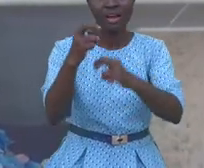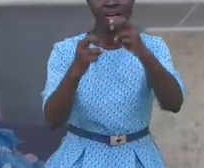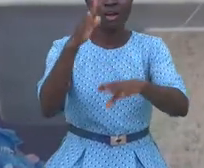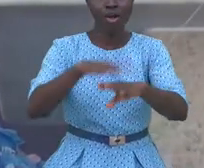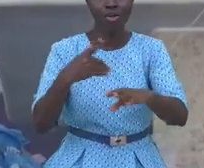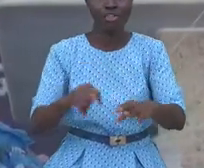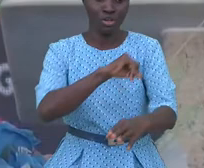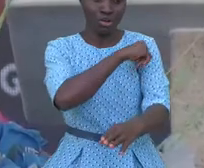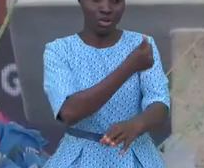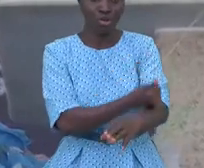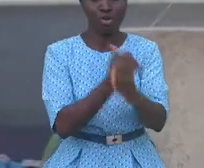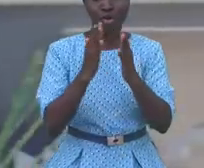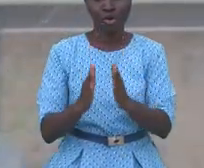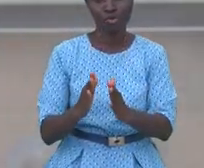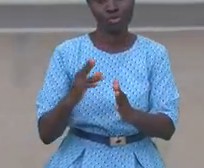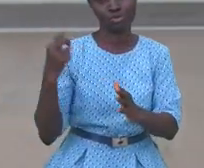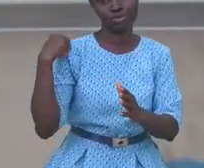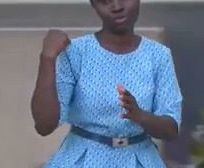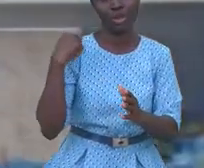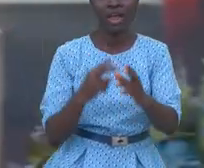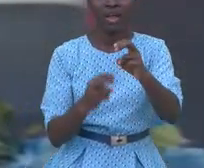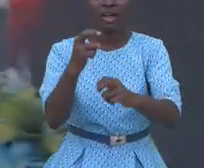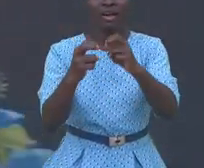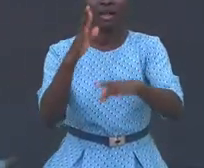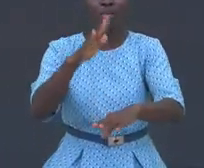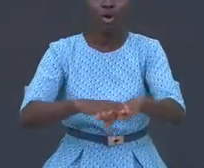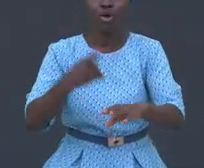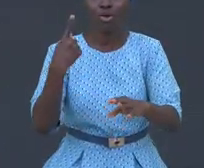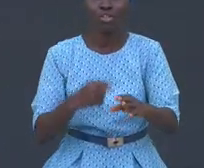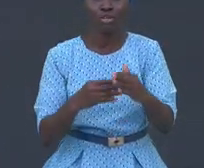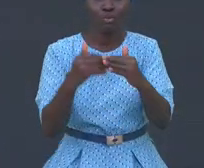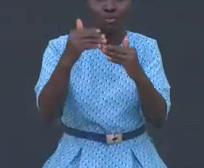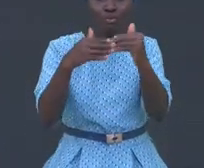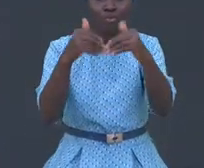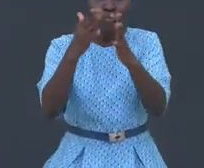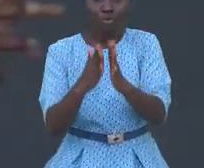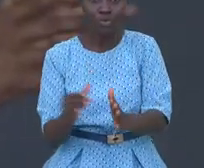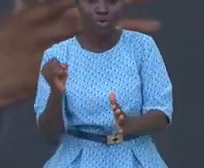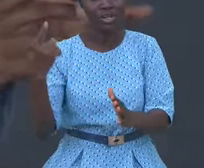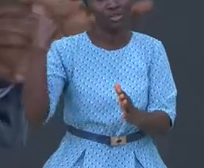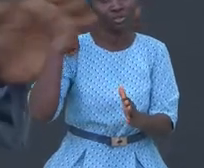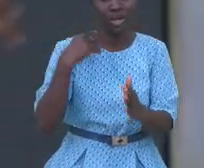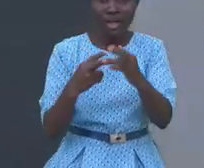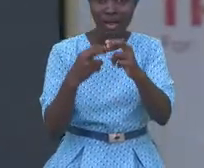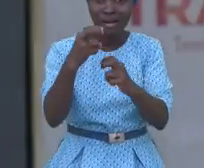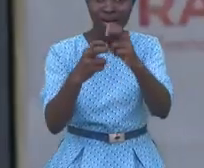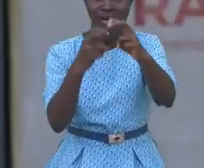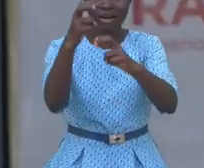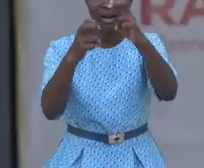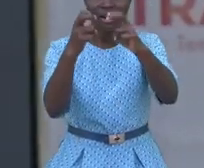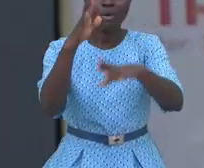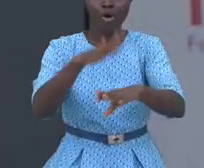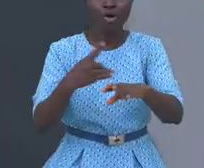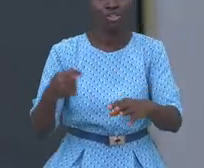author's shoulder. Climb on the builder's shoulder. Climb on the shoulder